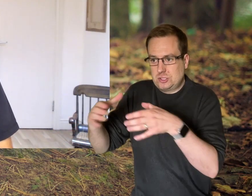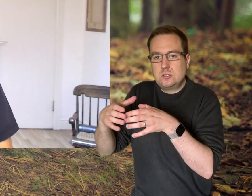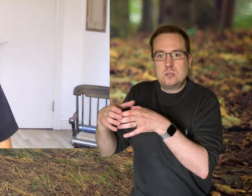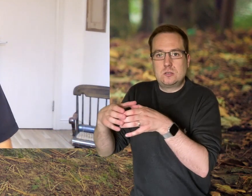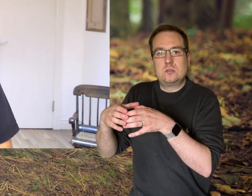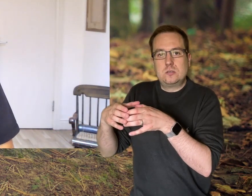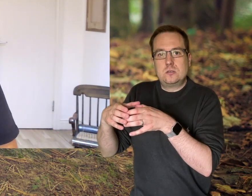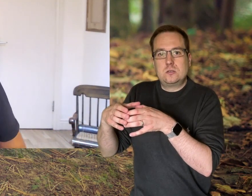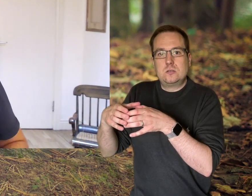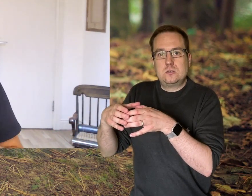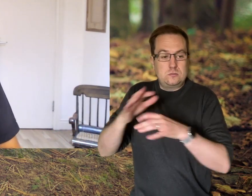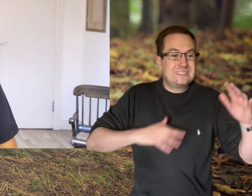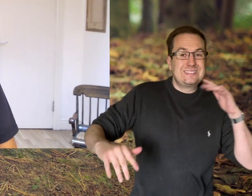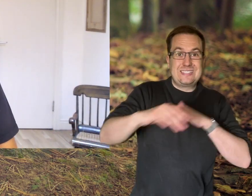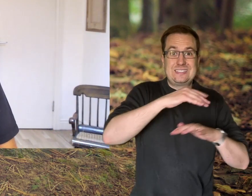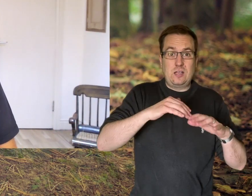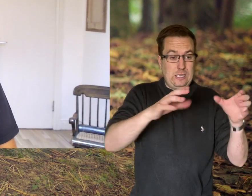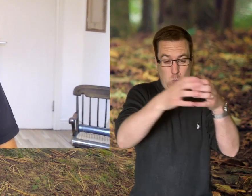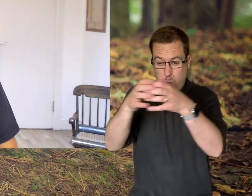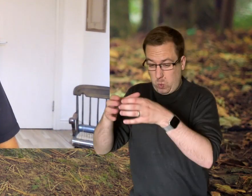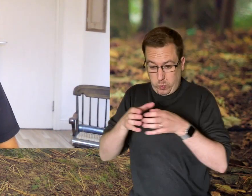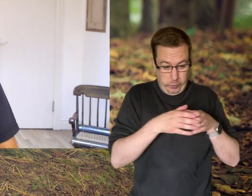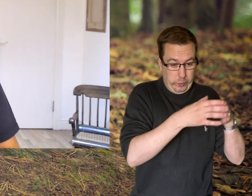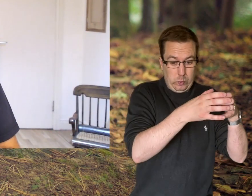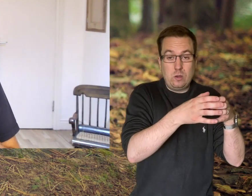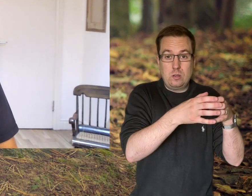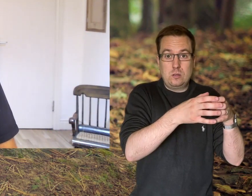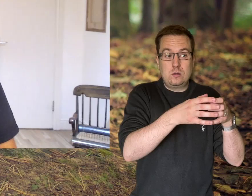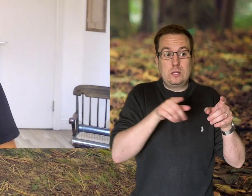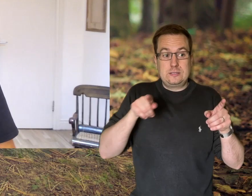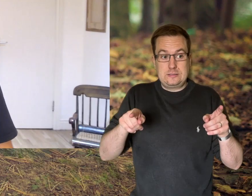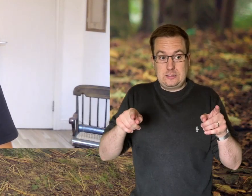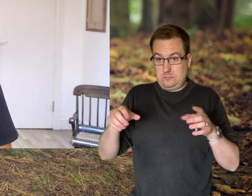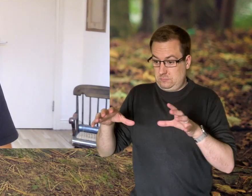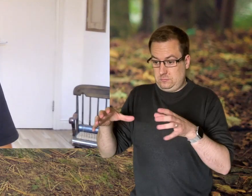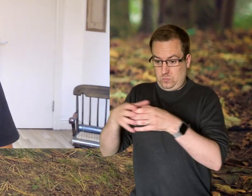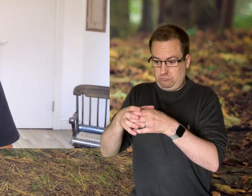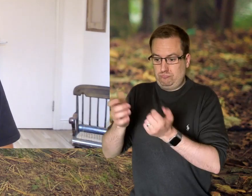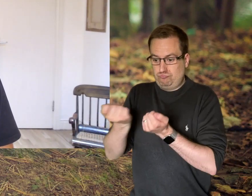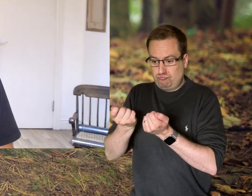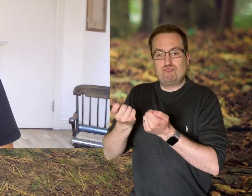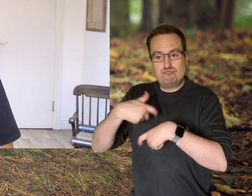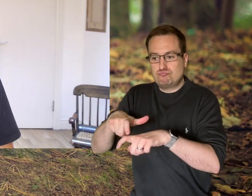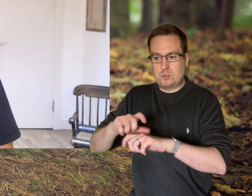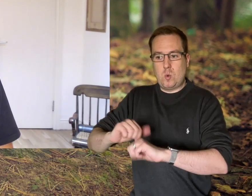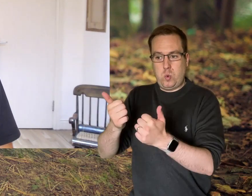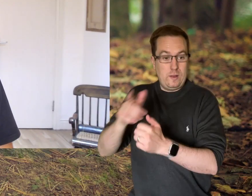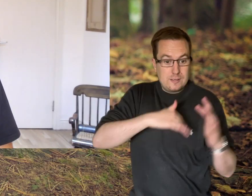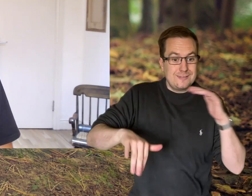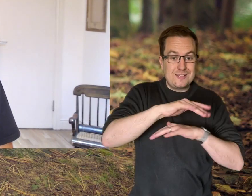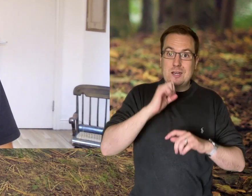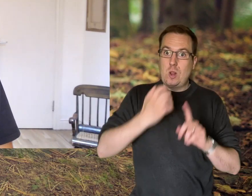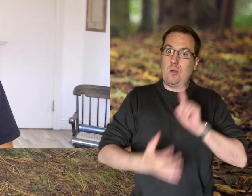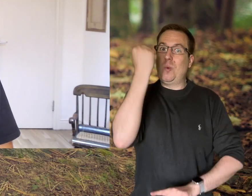If society is made up of many households, then if the household runs well, the whole society will flourish.